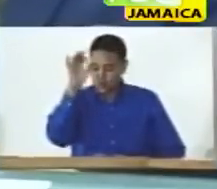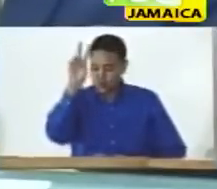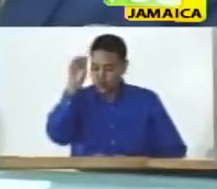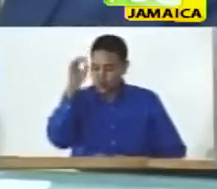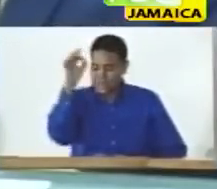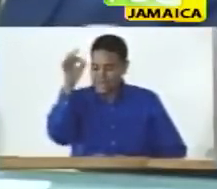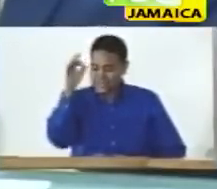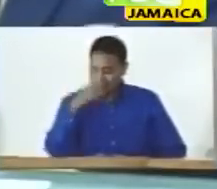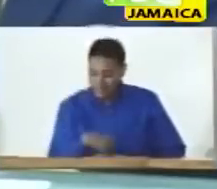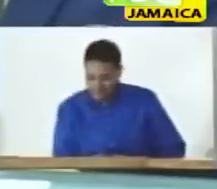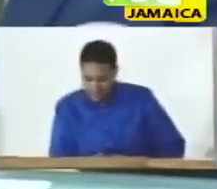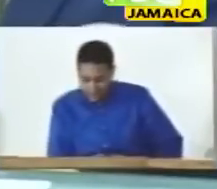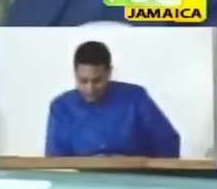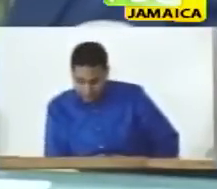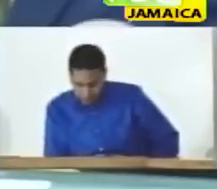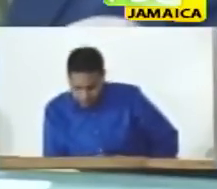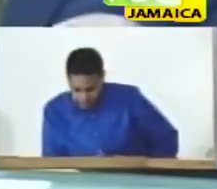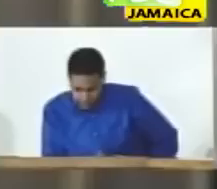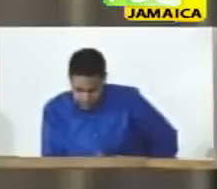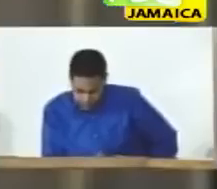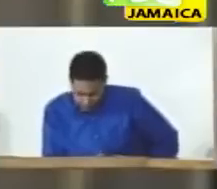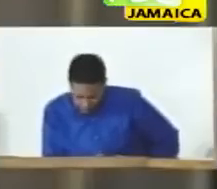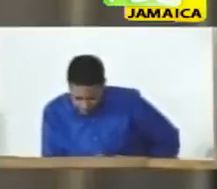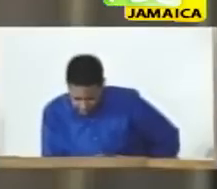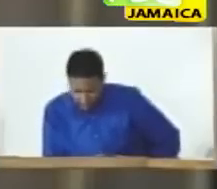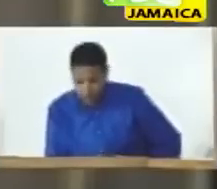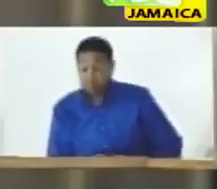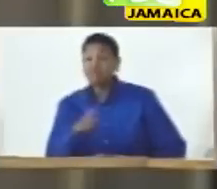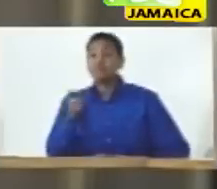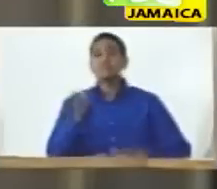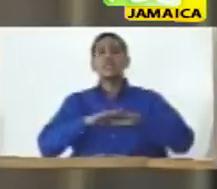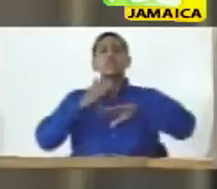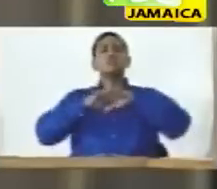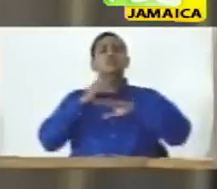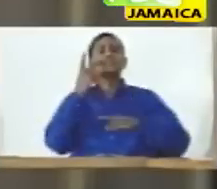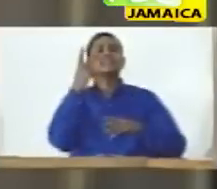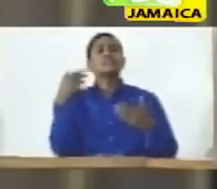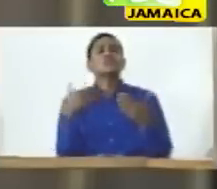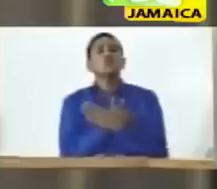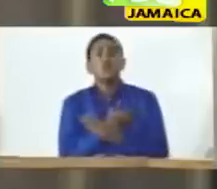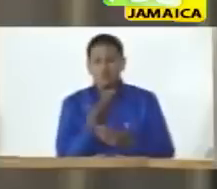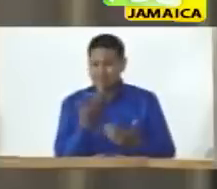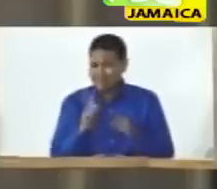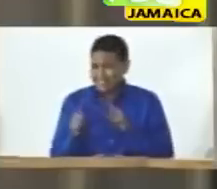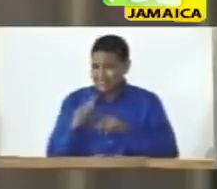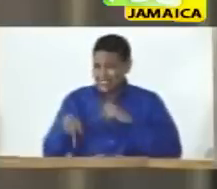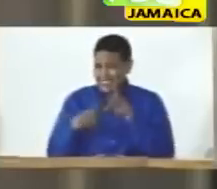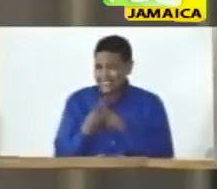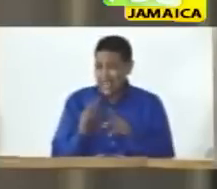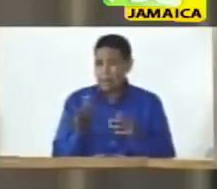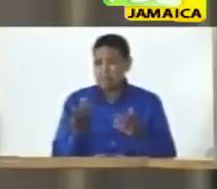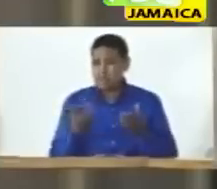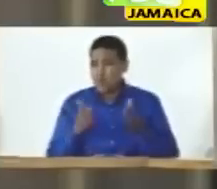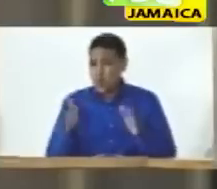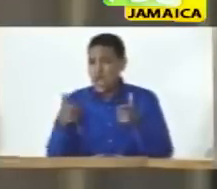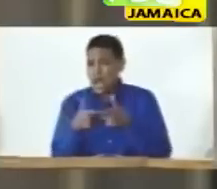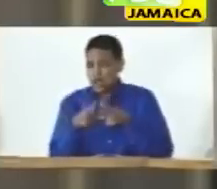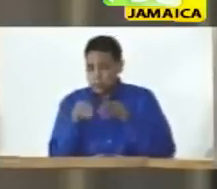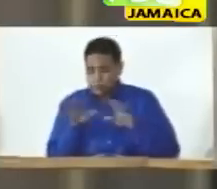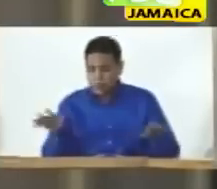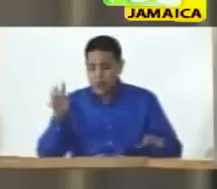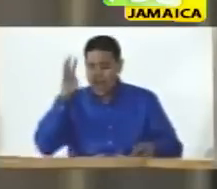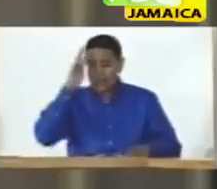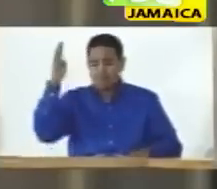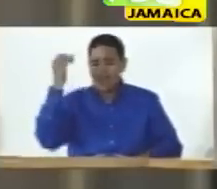Increased use of renewables and innovative ideas such as